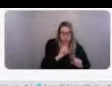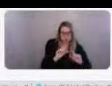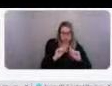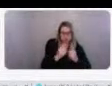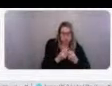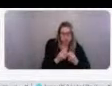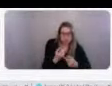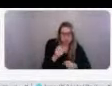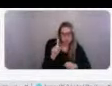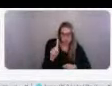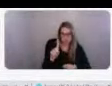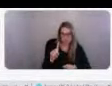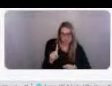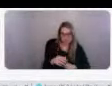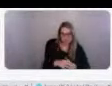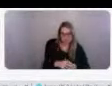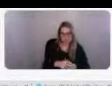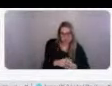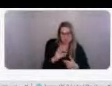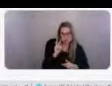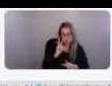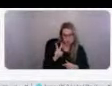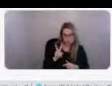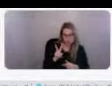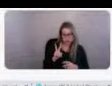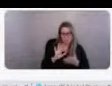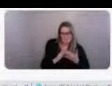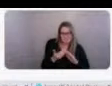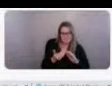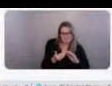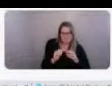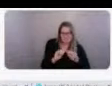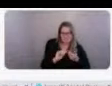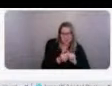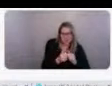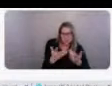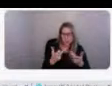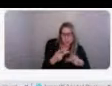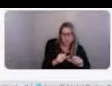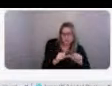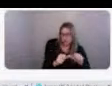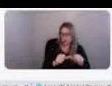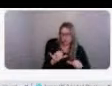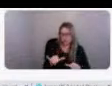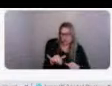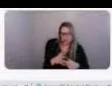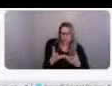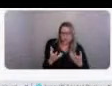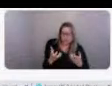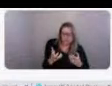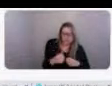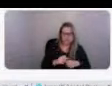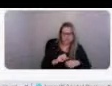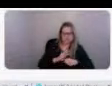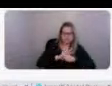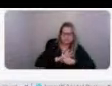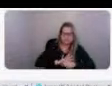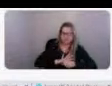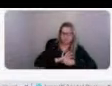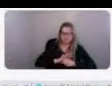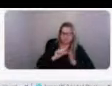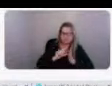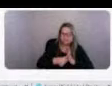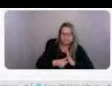one uh seems to be seems to look very competitive and i would like to keep it that way and i would again like to stress that the